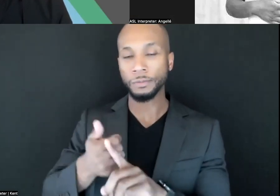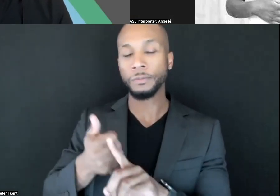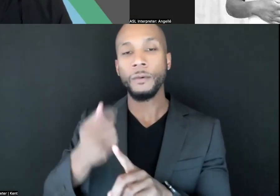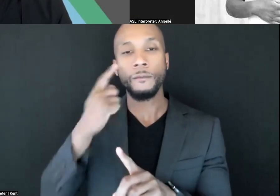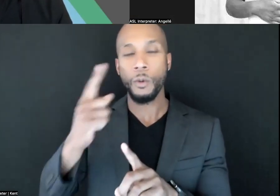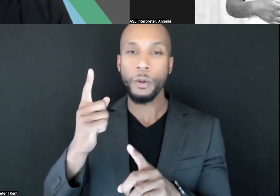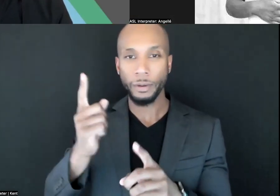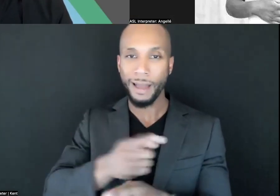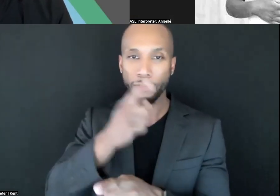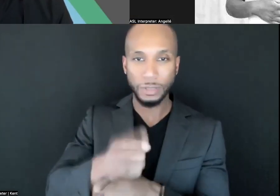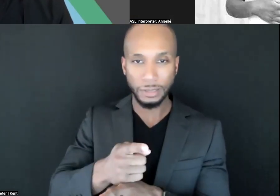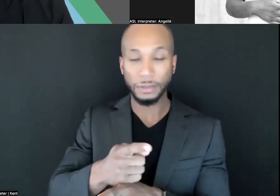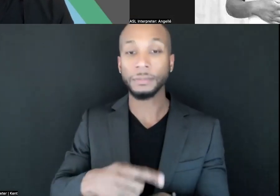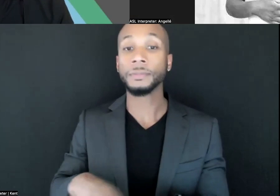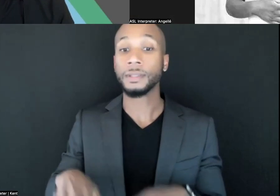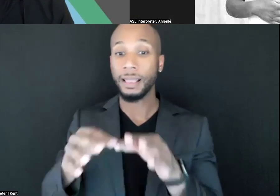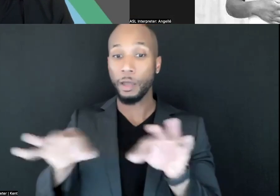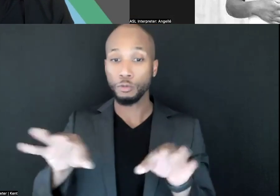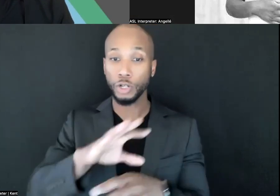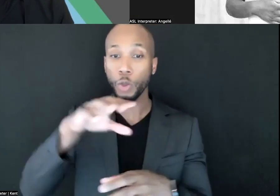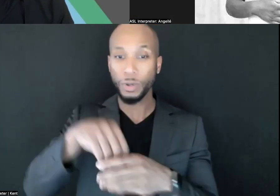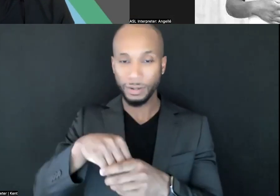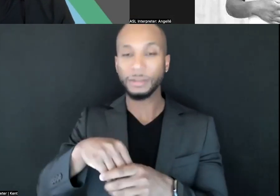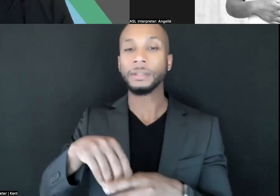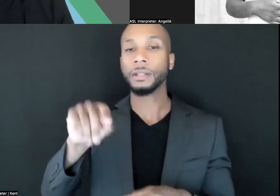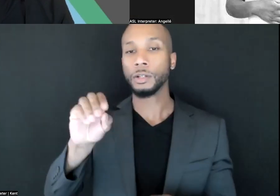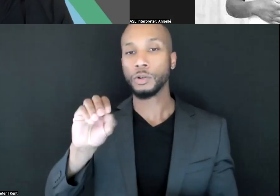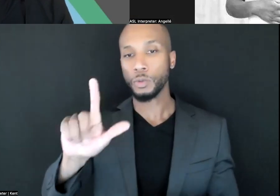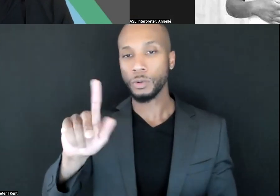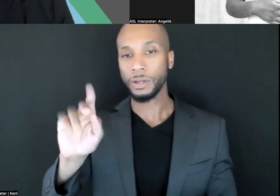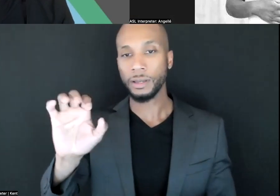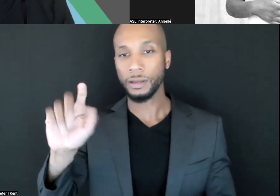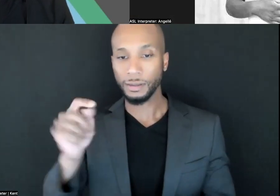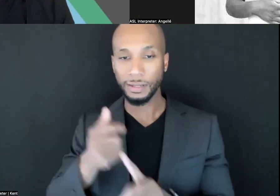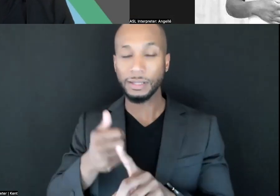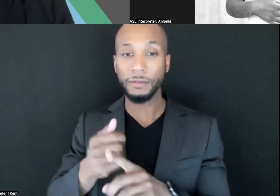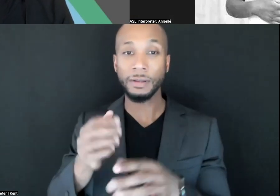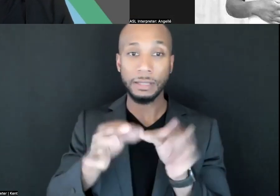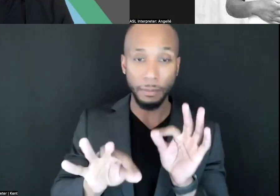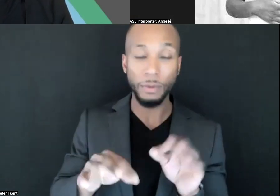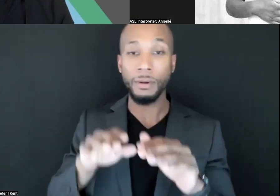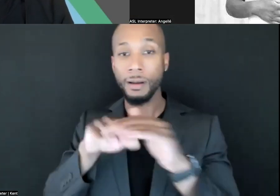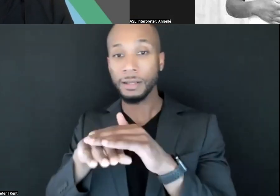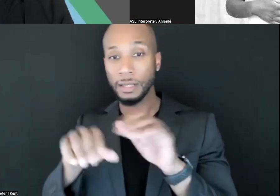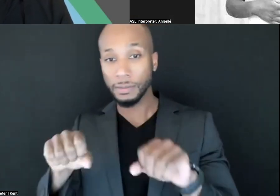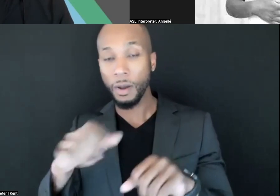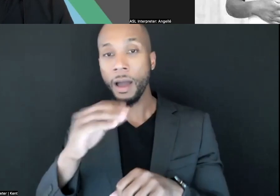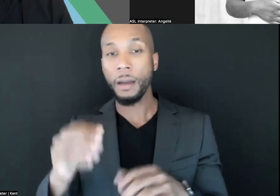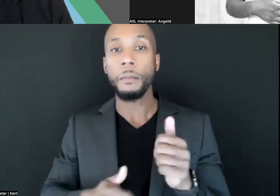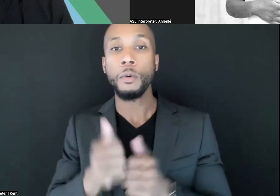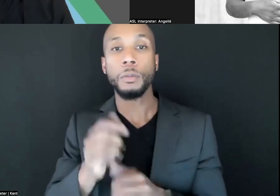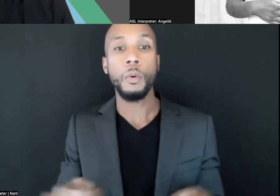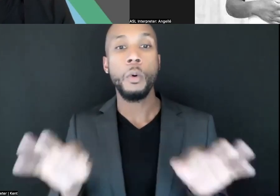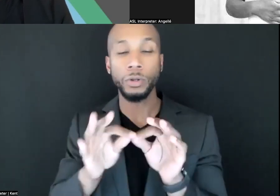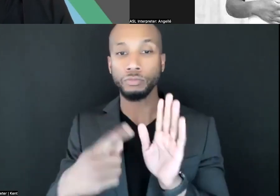toolkit is simple, it's accessible, and most importantly, it does reflect our lived